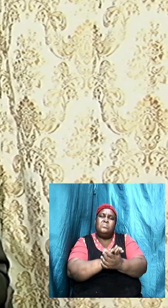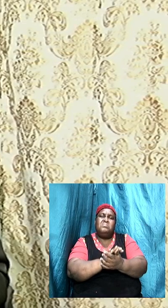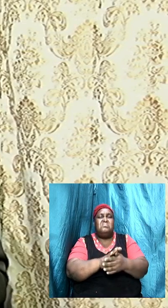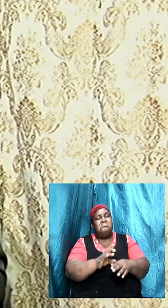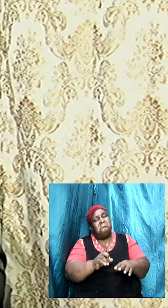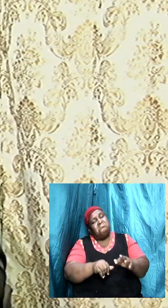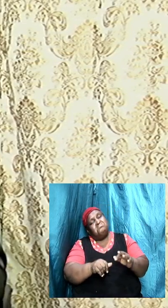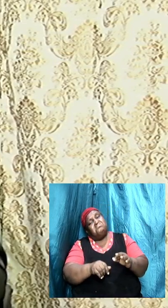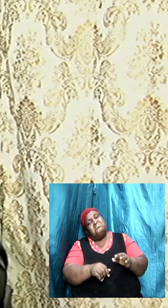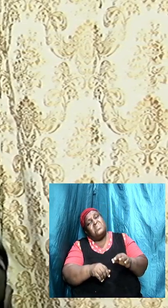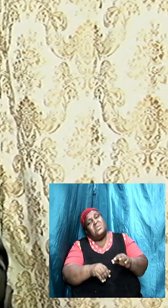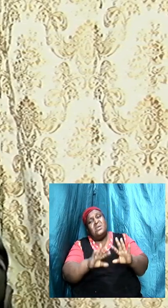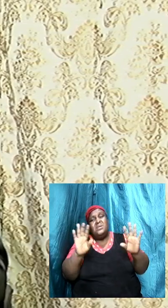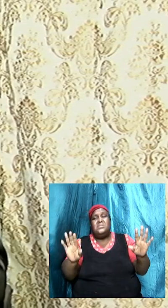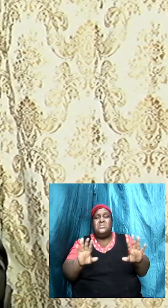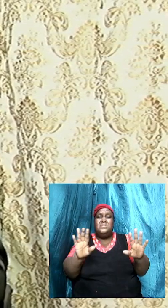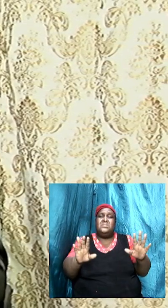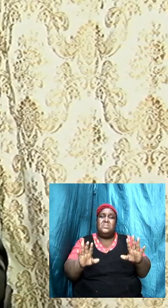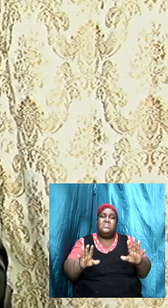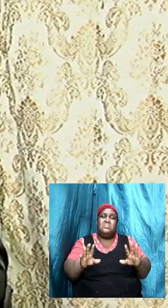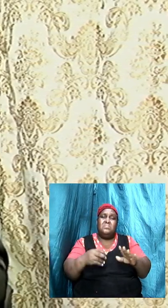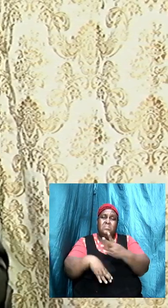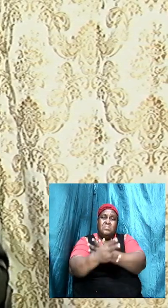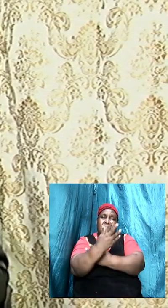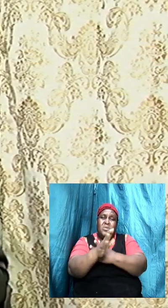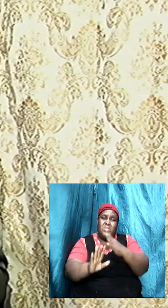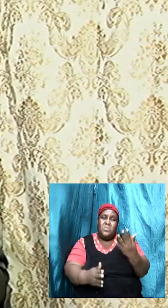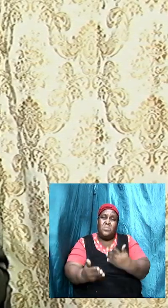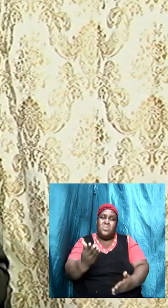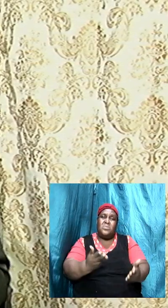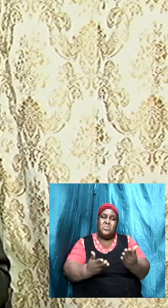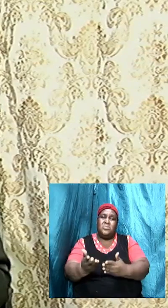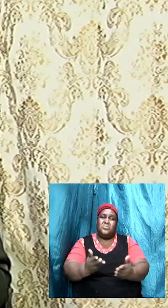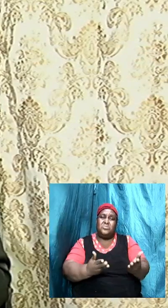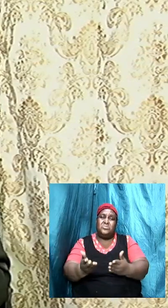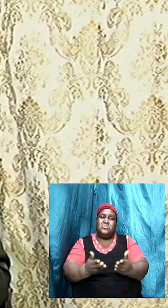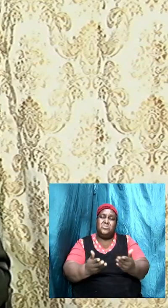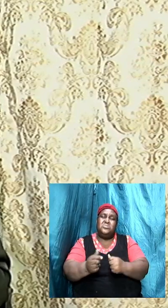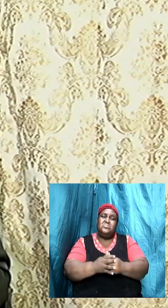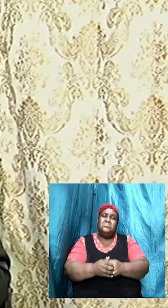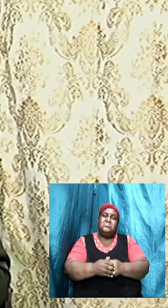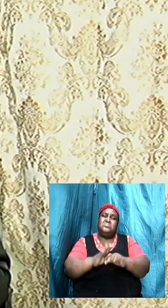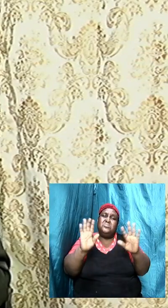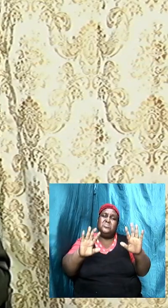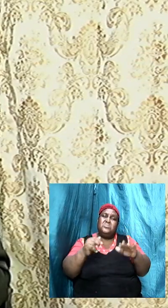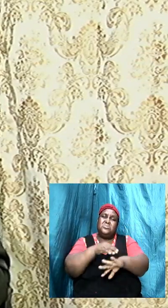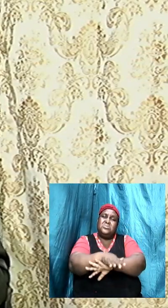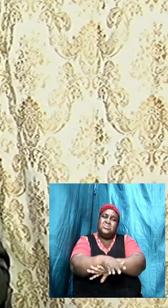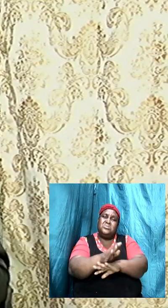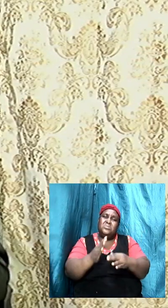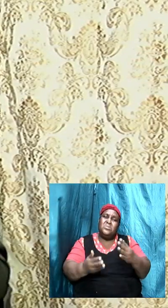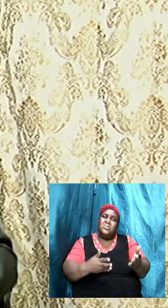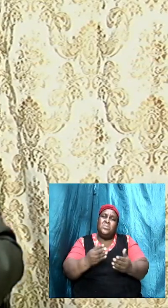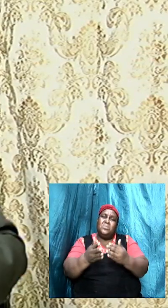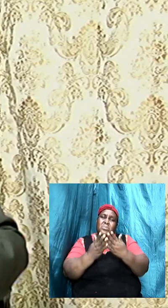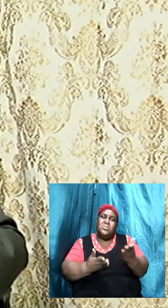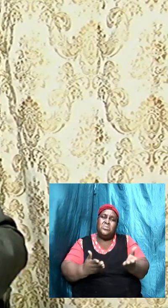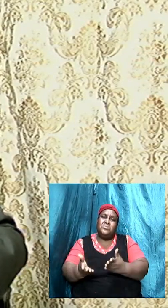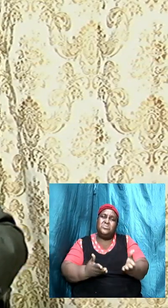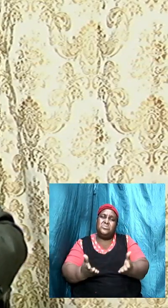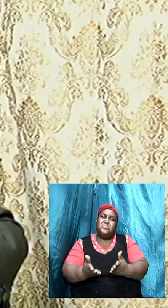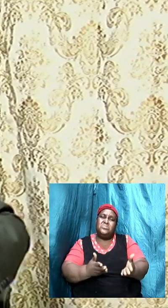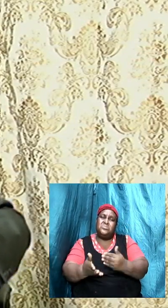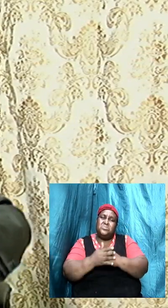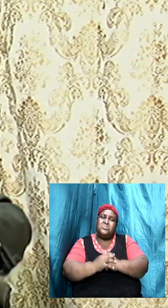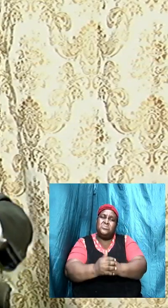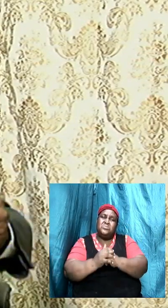Then Sunday morning worship. Then Sunday night worship. So as a child of God, you would find